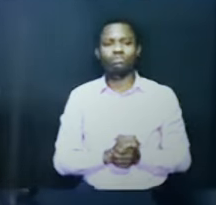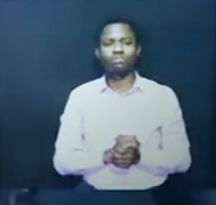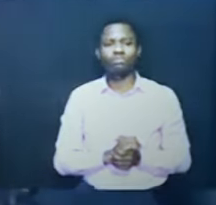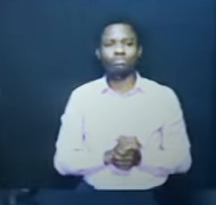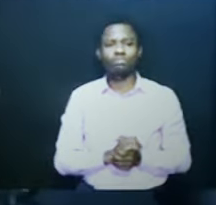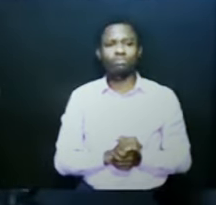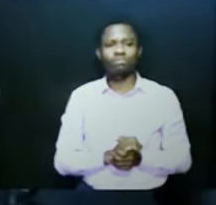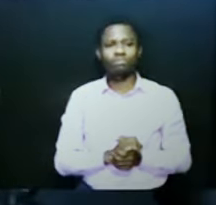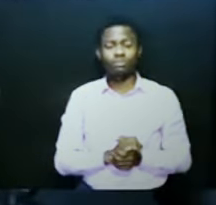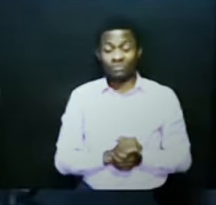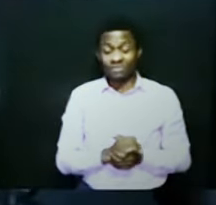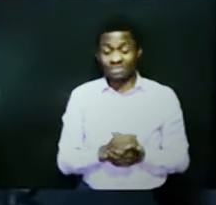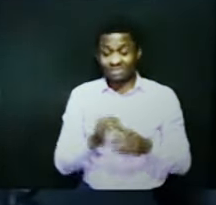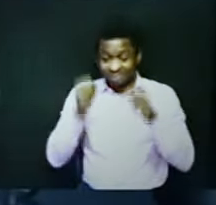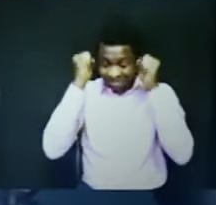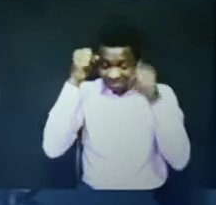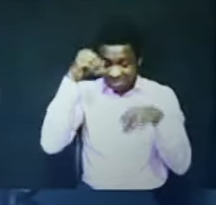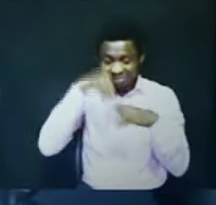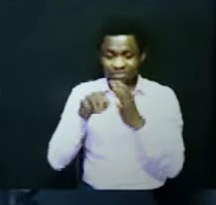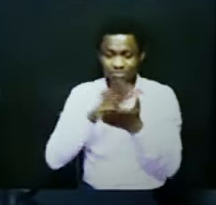Diligence in our